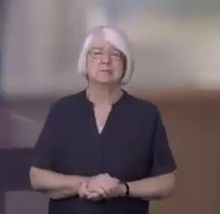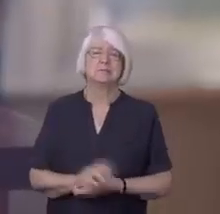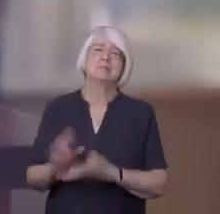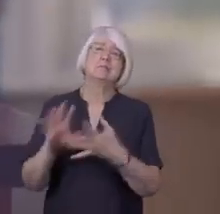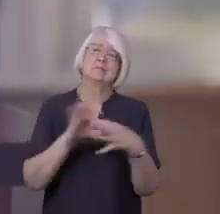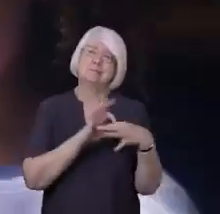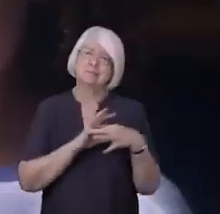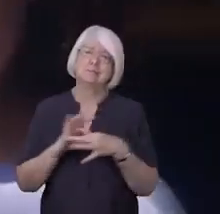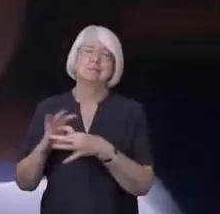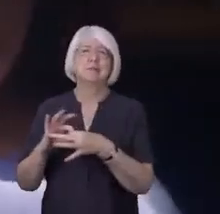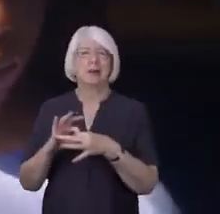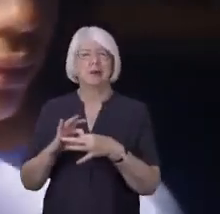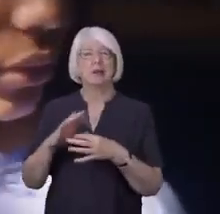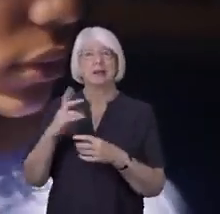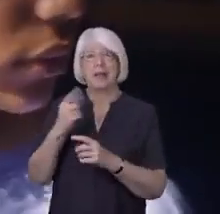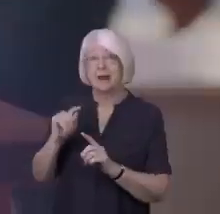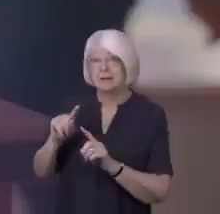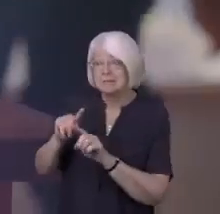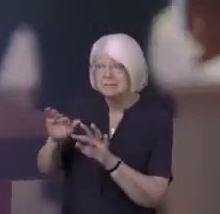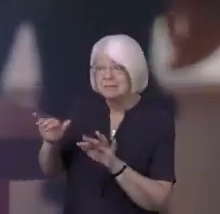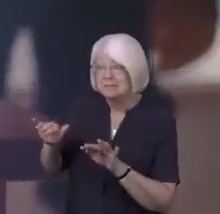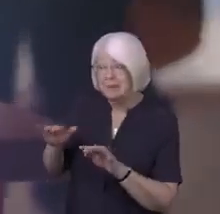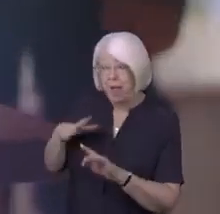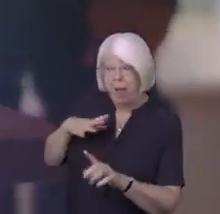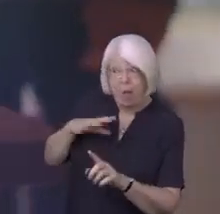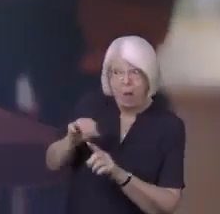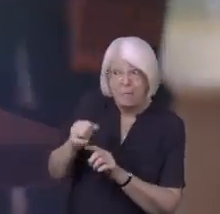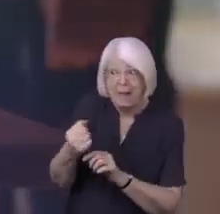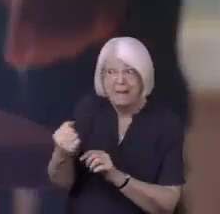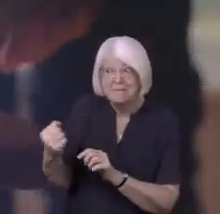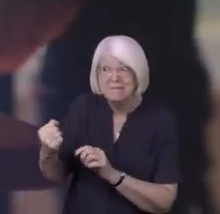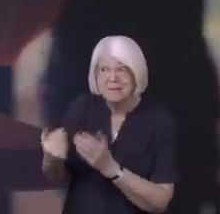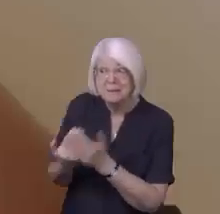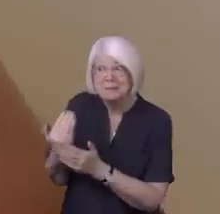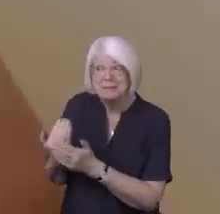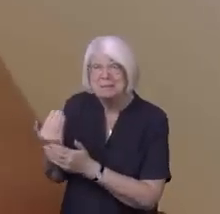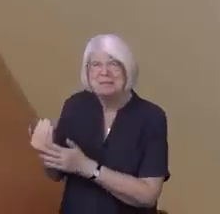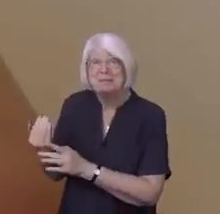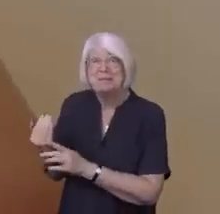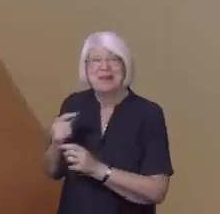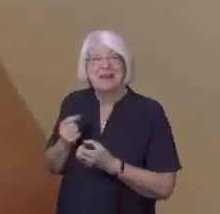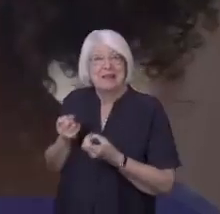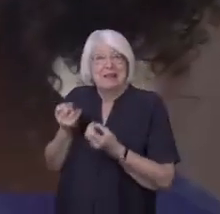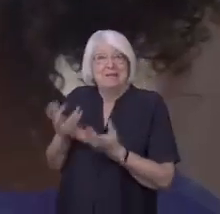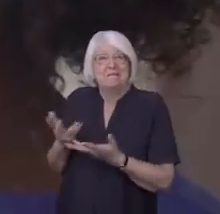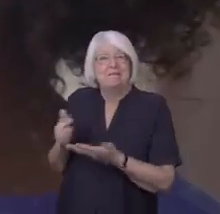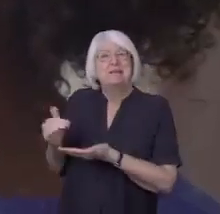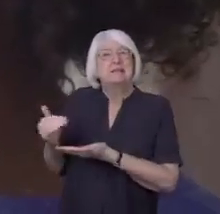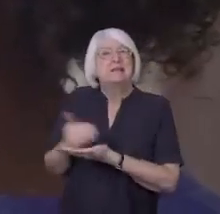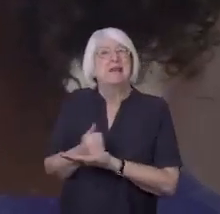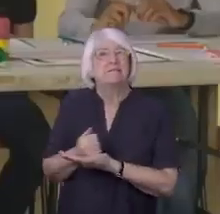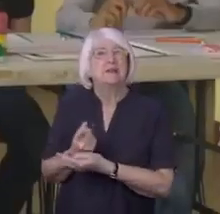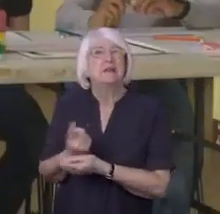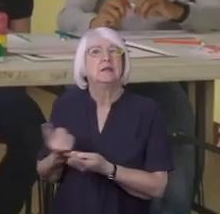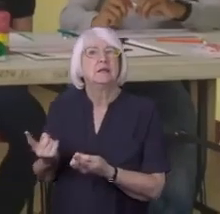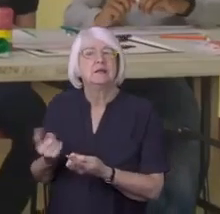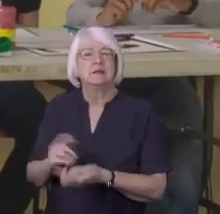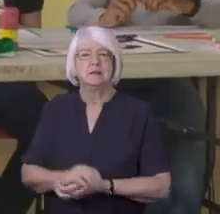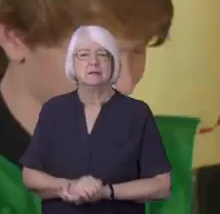Together, we can rekindle the hope inside these vulnerable children and provide the safety net they so urgently need.